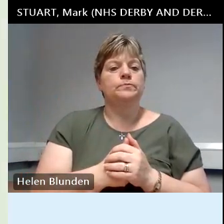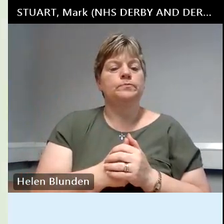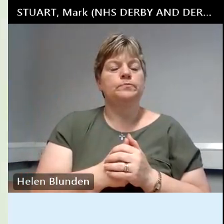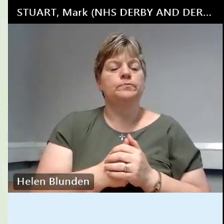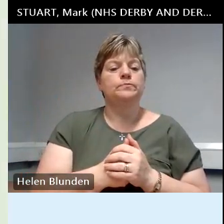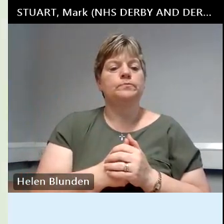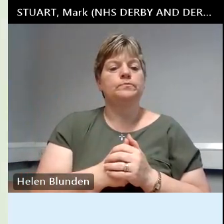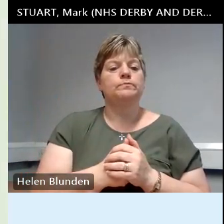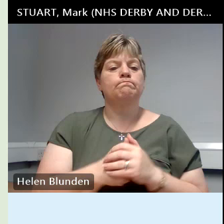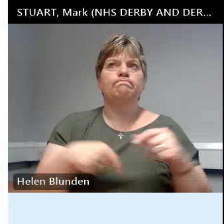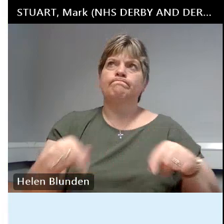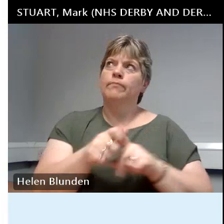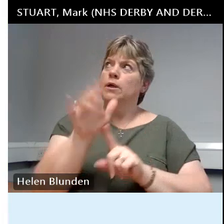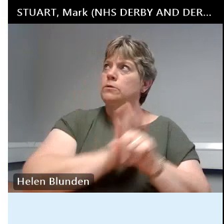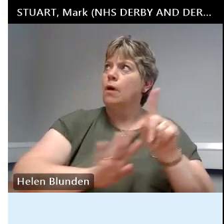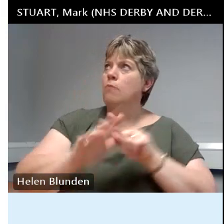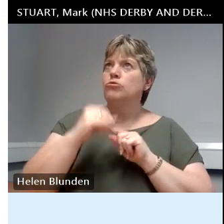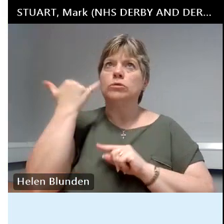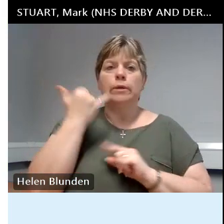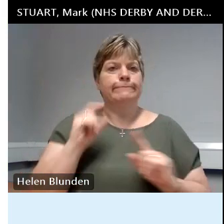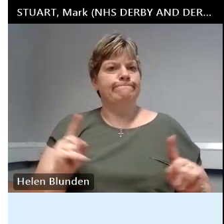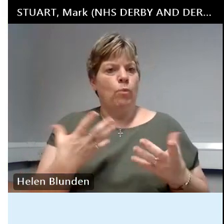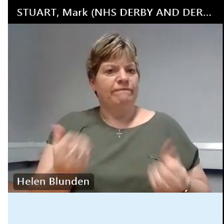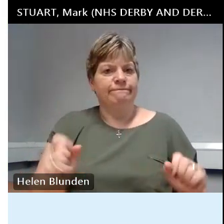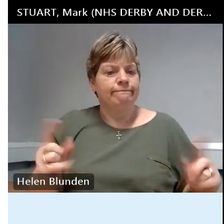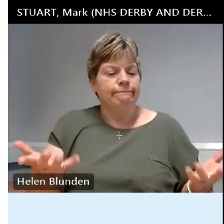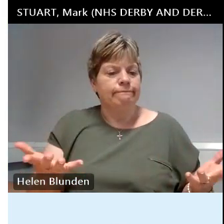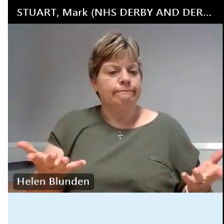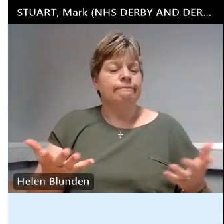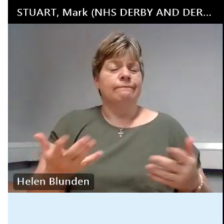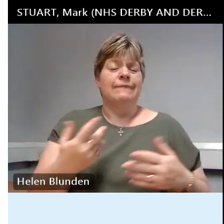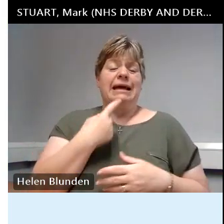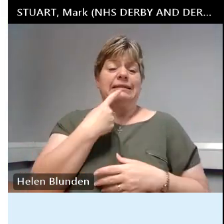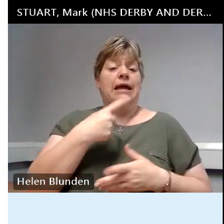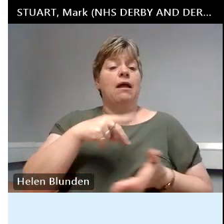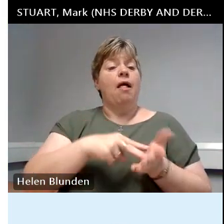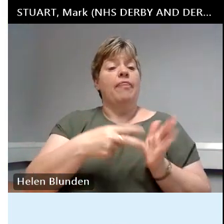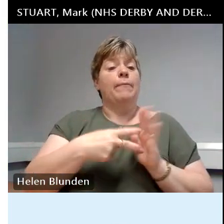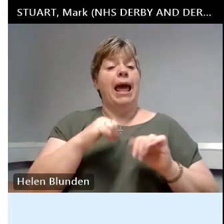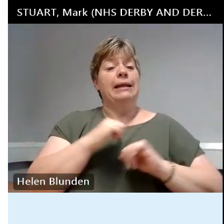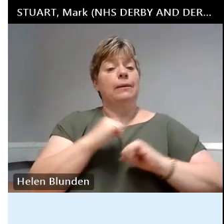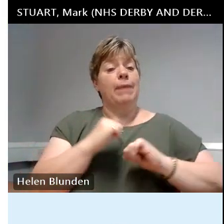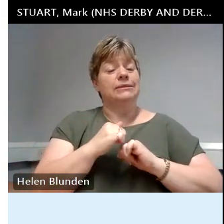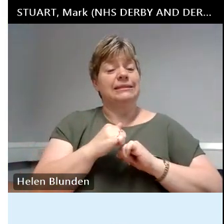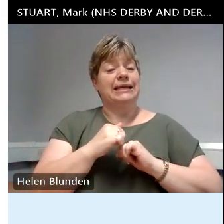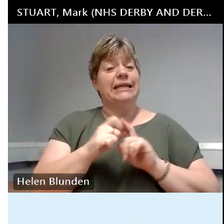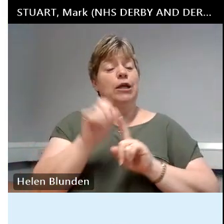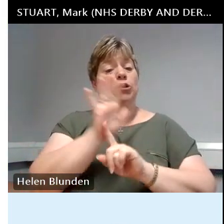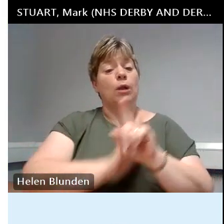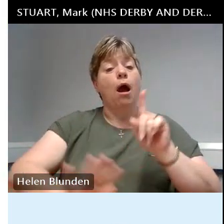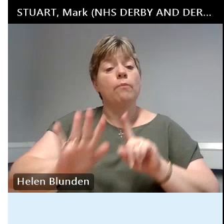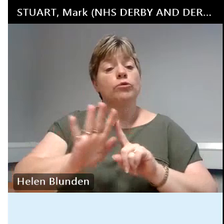So what do we have in Derby and Derbyshire? As I mentioned, the planned capacity in Derbyshire